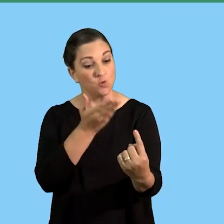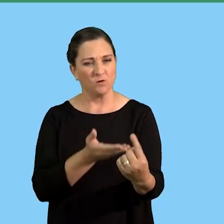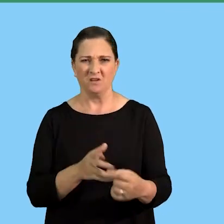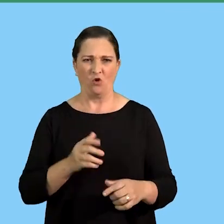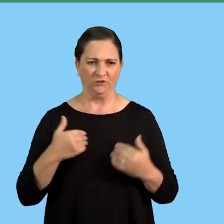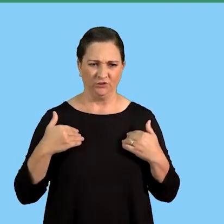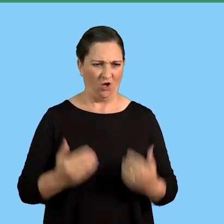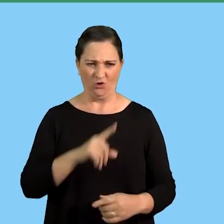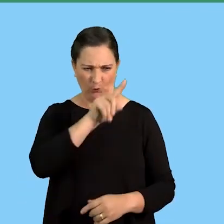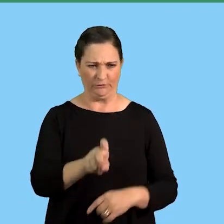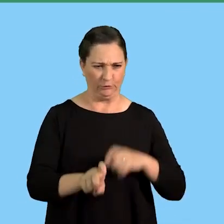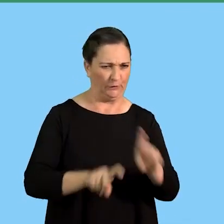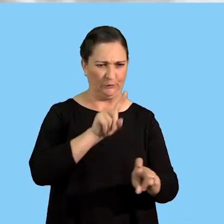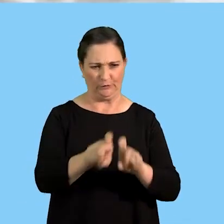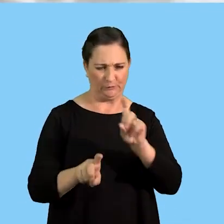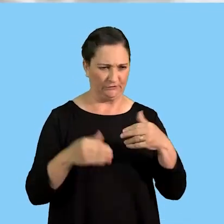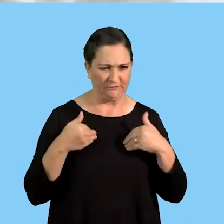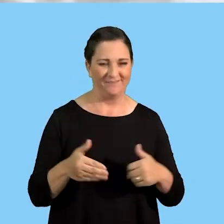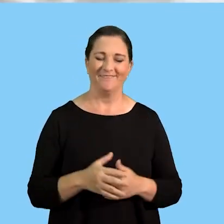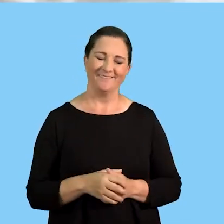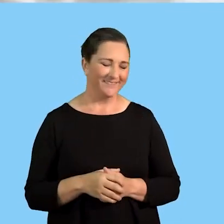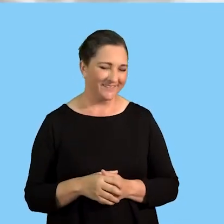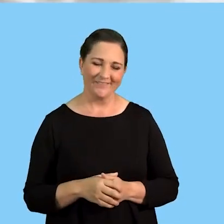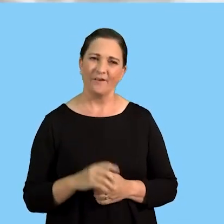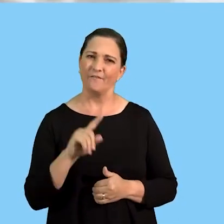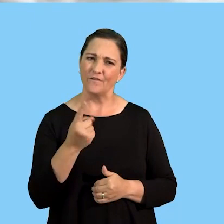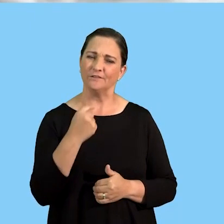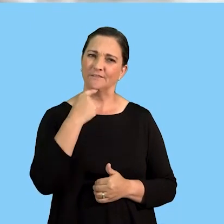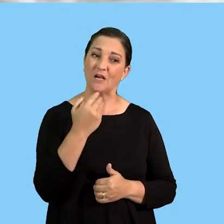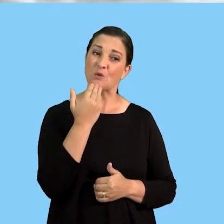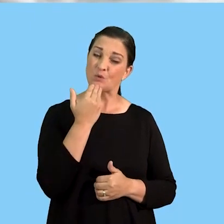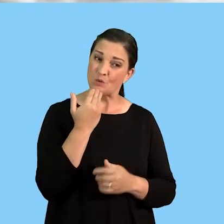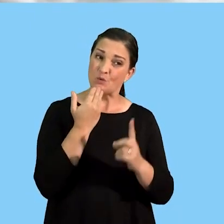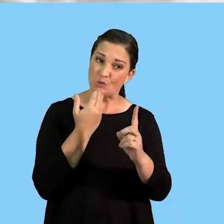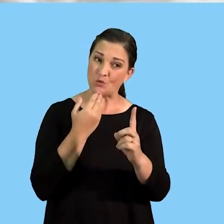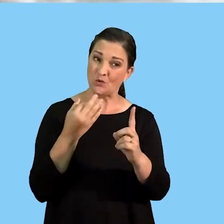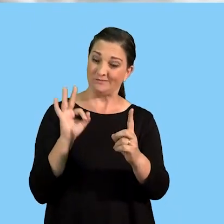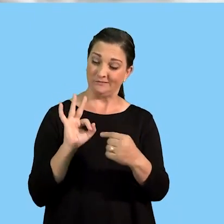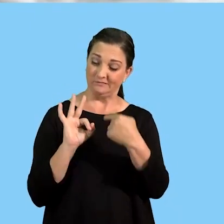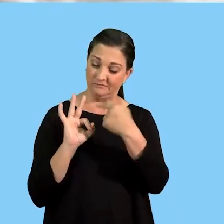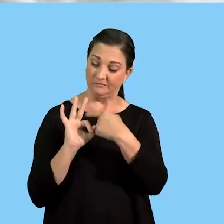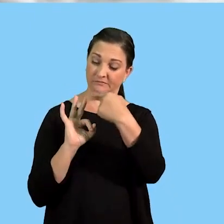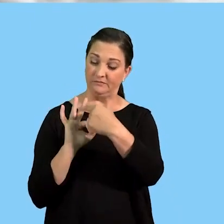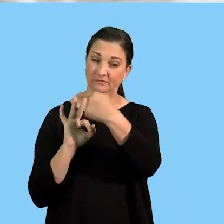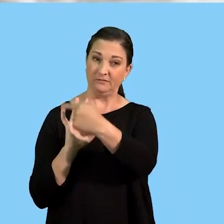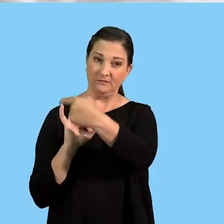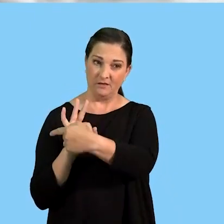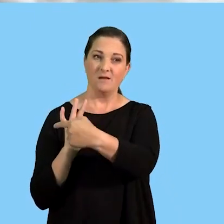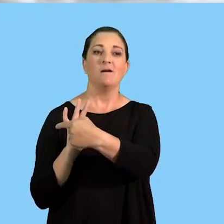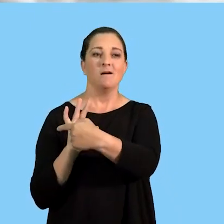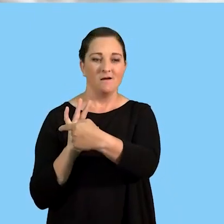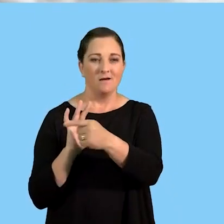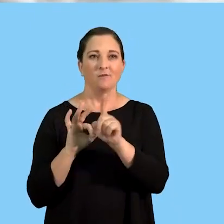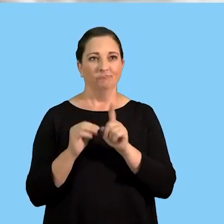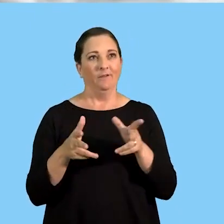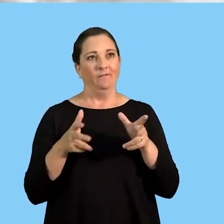an interview by simply asking questions to the candidate. We must firstly introduce all the panel members to